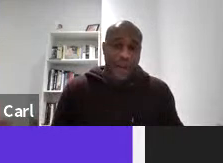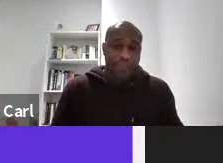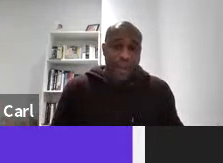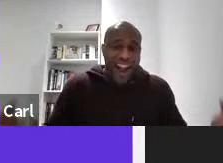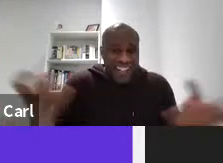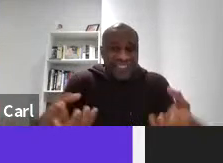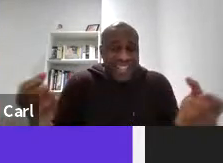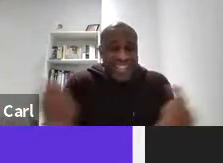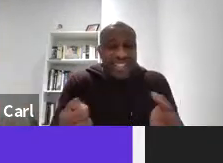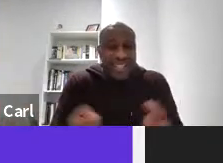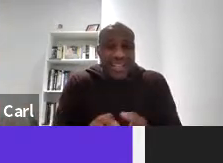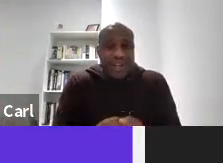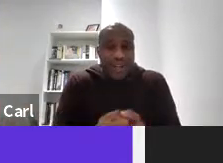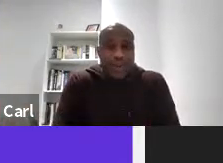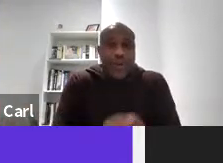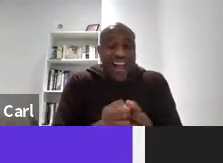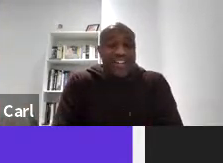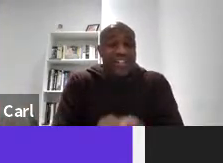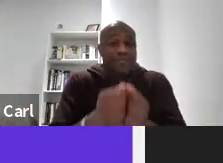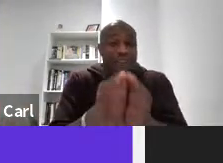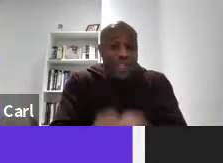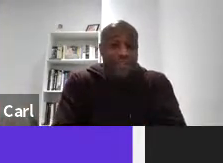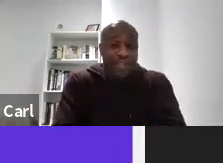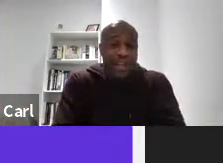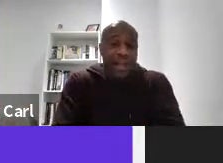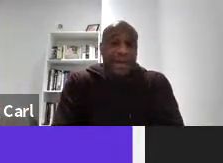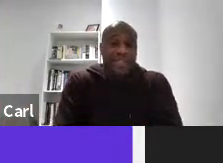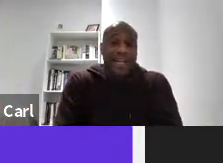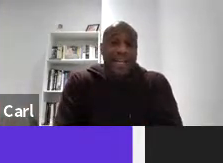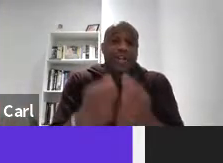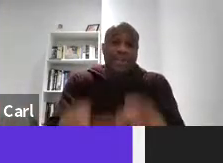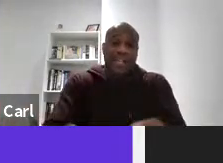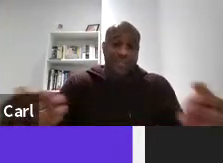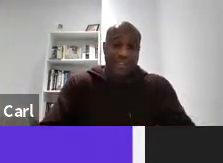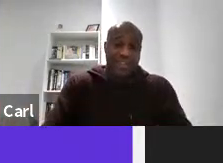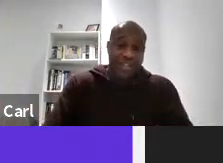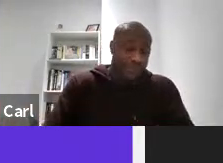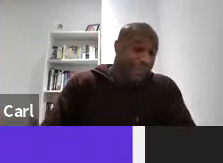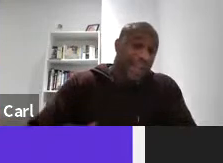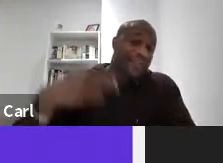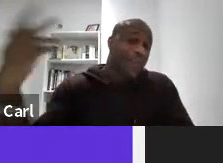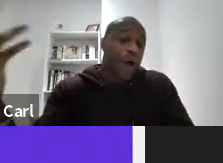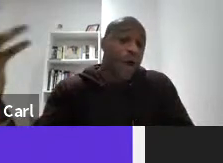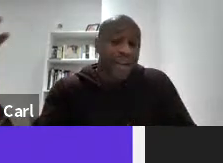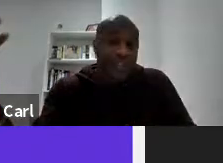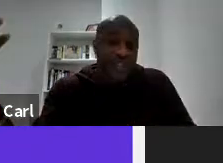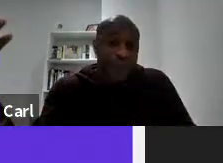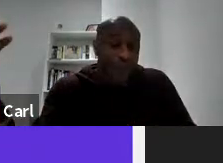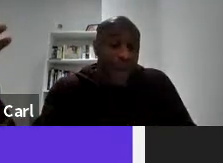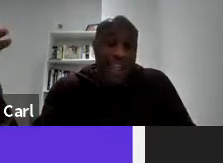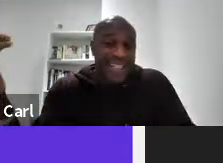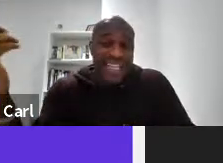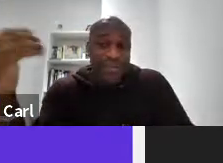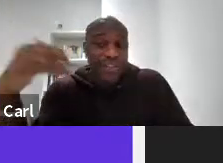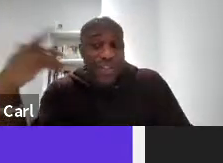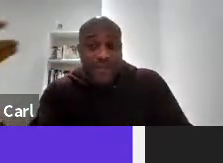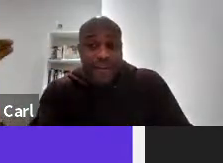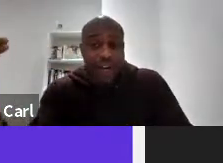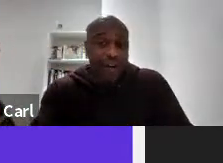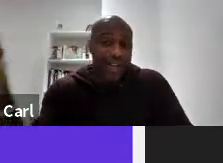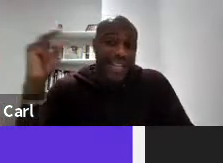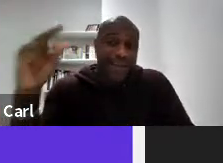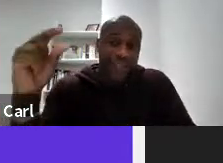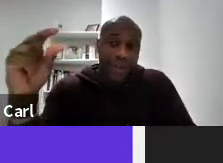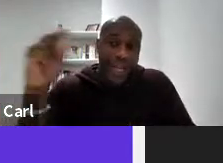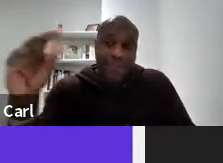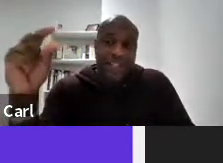etc., I can then see who actually values it by seeing who's actually registered. And then what I can do, I can send them a survey